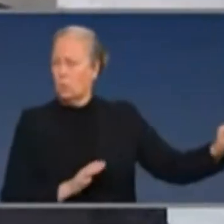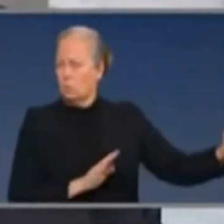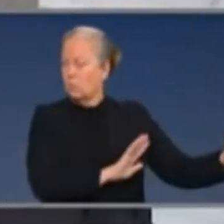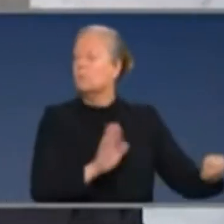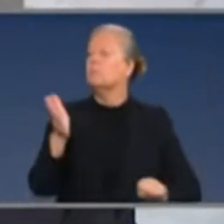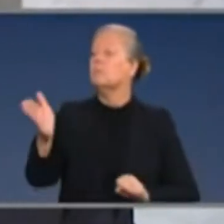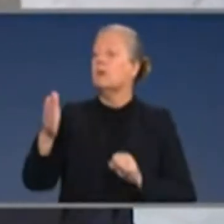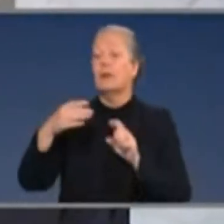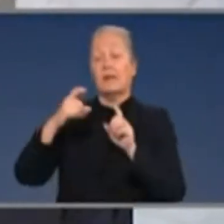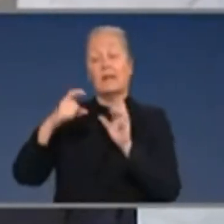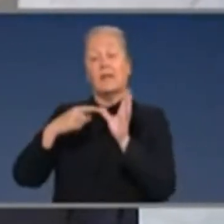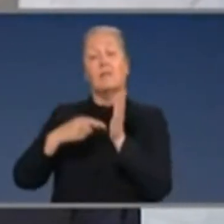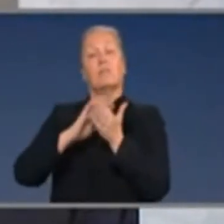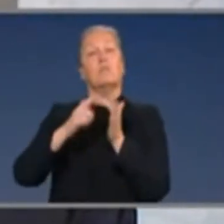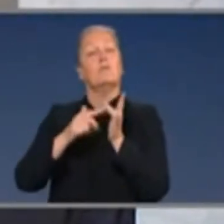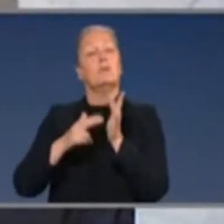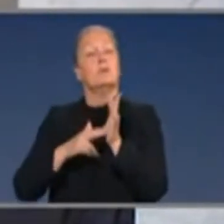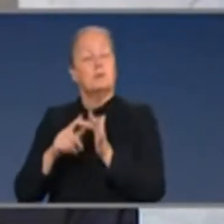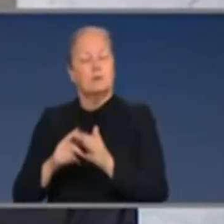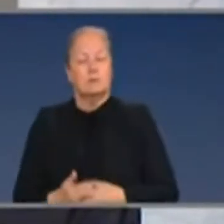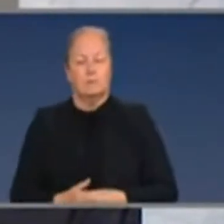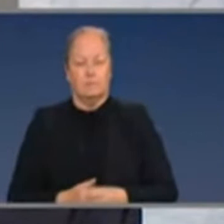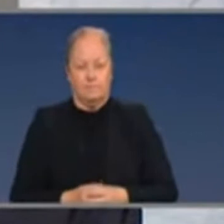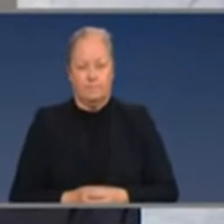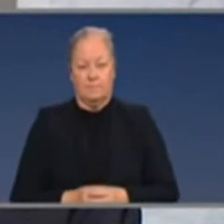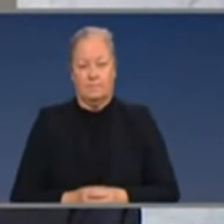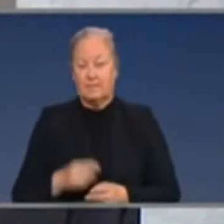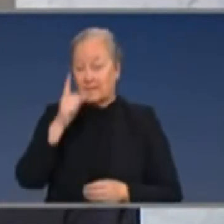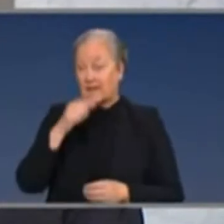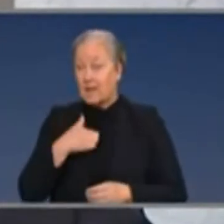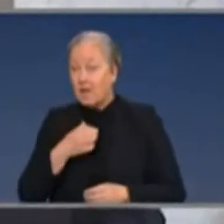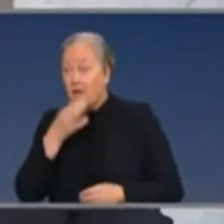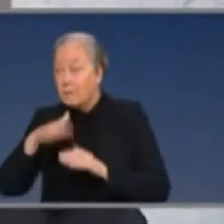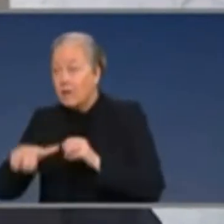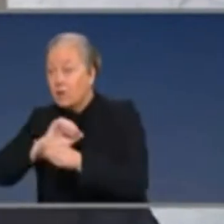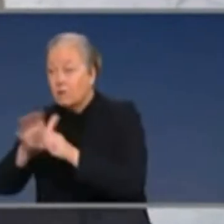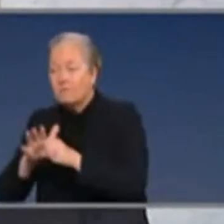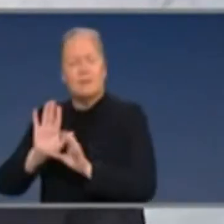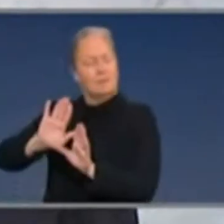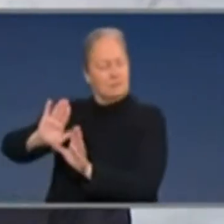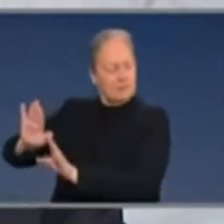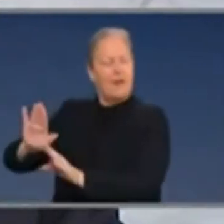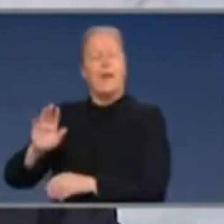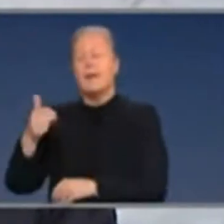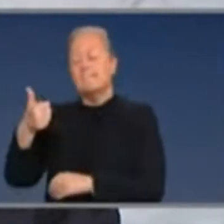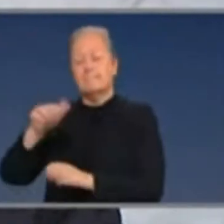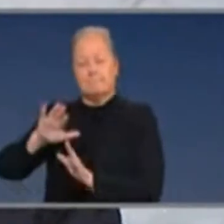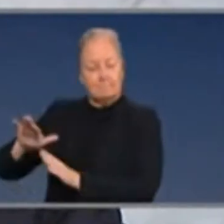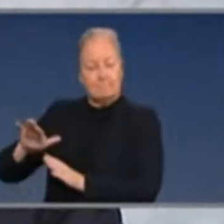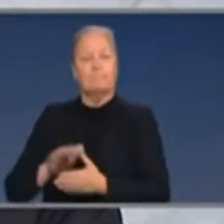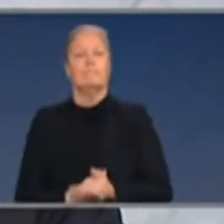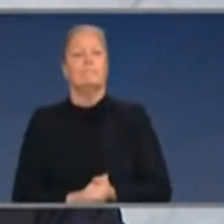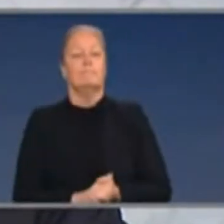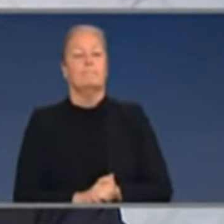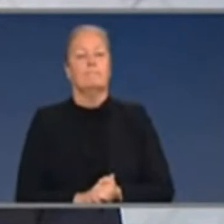Catherine. One on this certainly, and then a pandemic question, if I can, Prime Minister. We'll come back to the pandemic one. Let's just deal with this one first. Yeah, and you